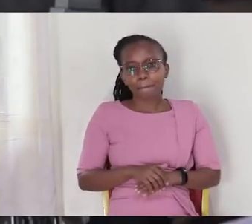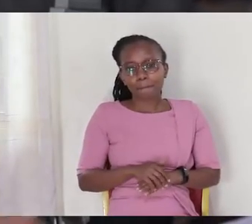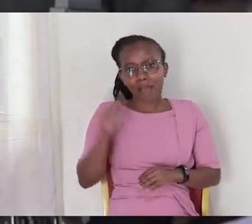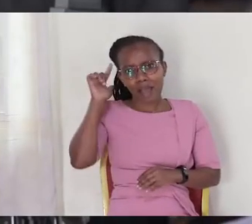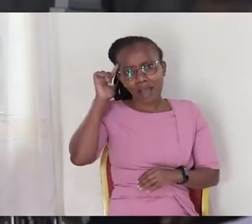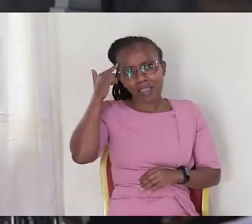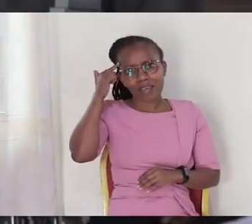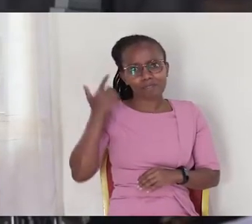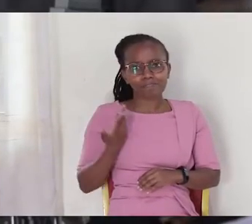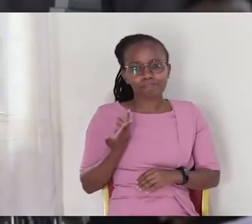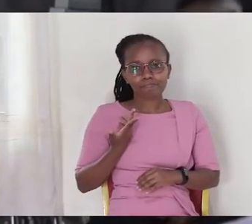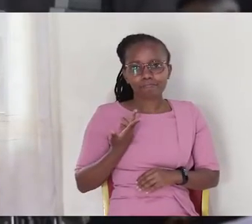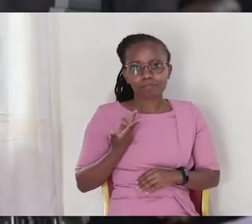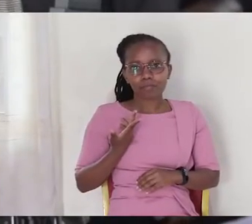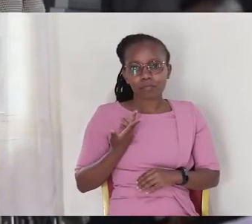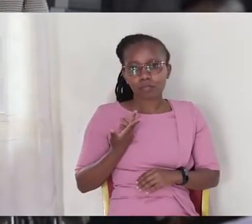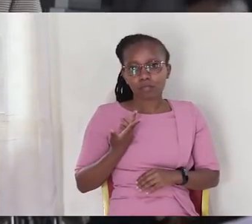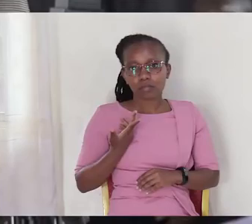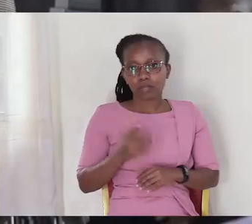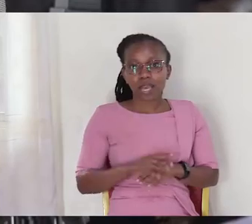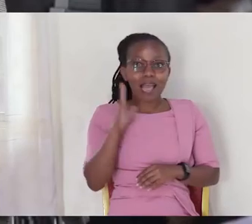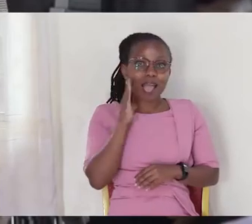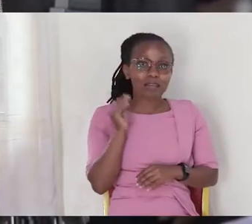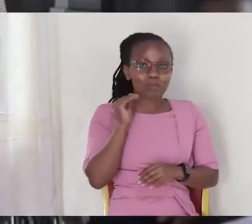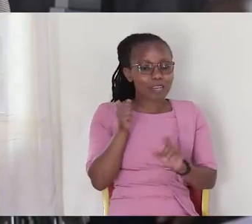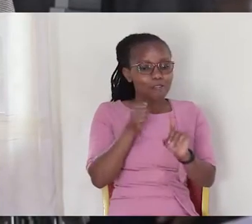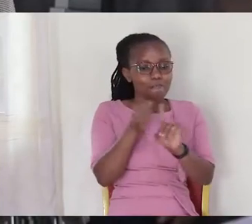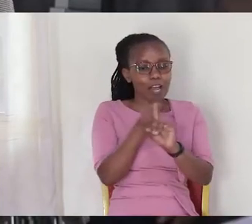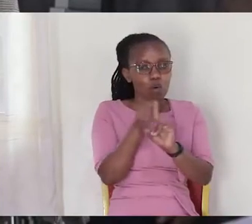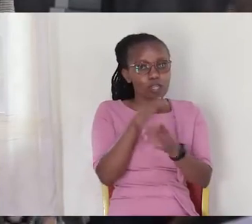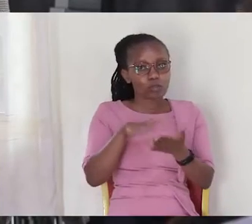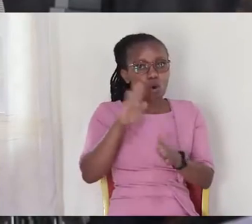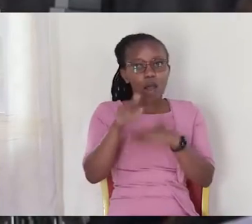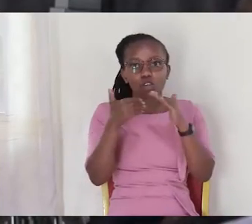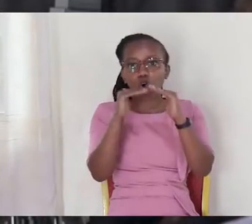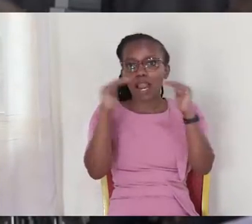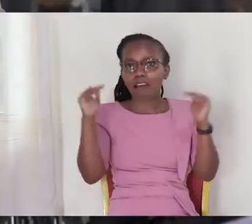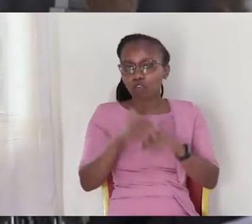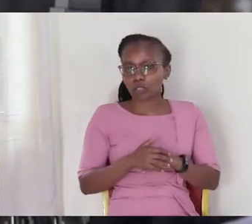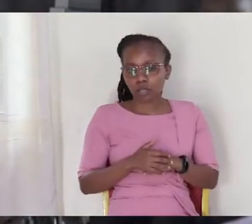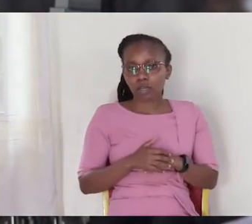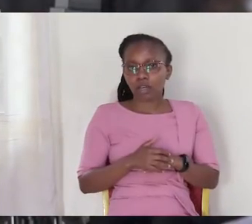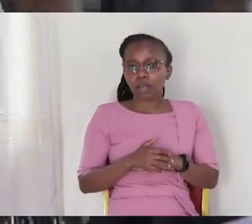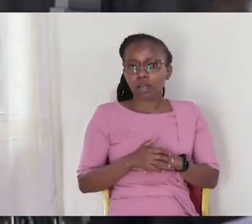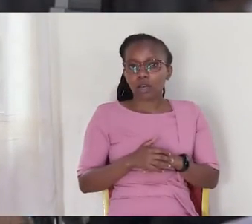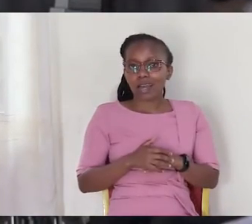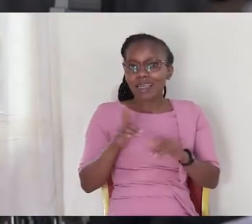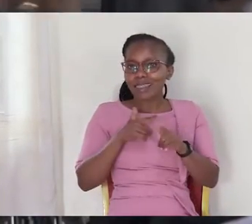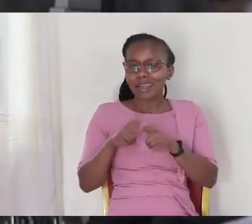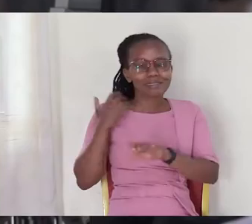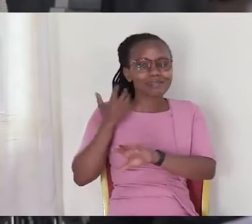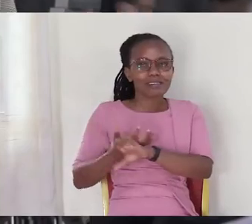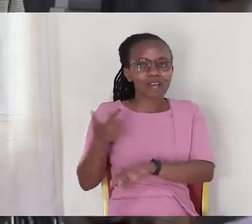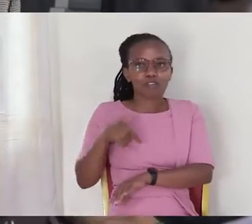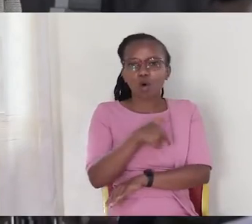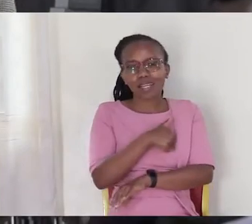think, so we might actually experience more violence at all levels, which then makes it difficult for even us